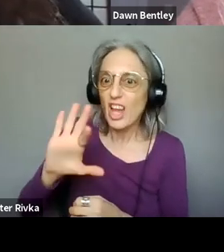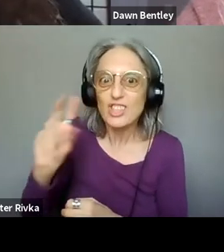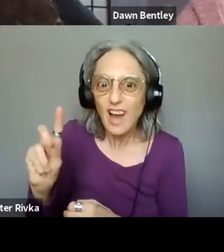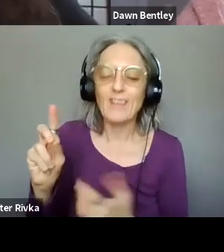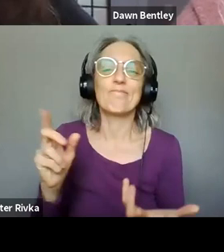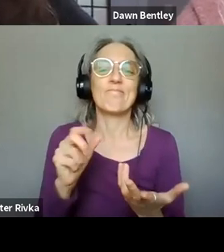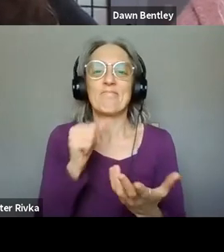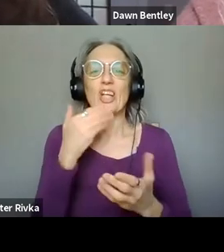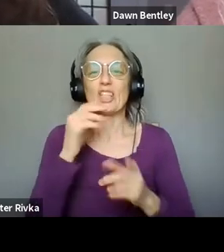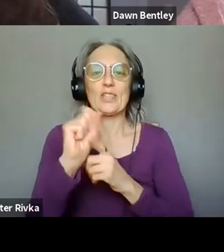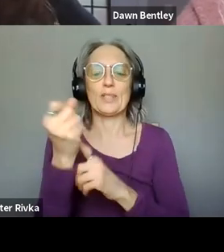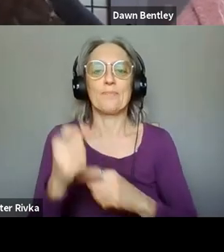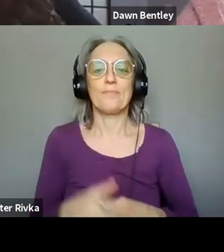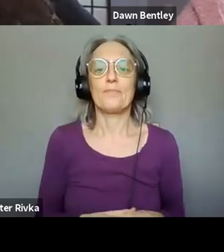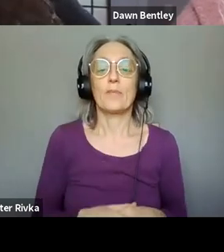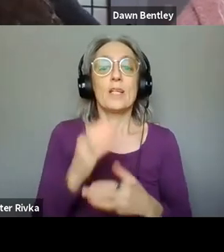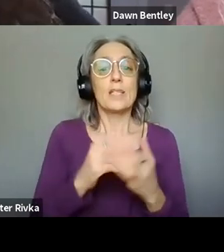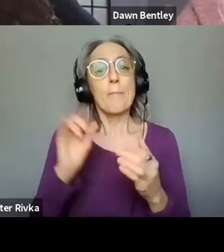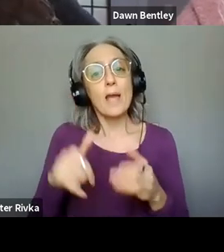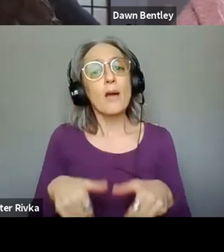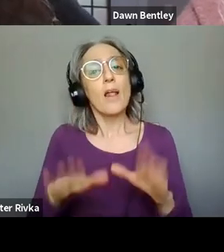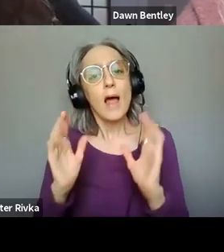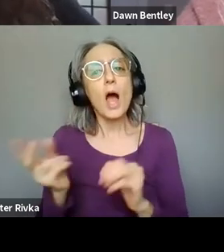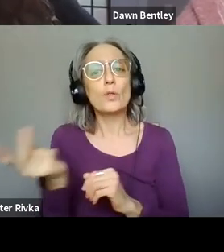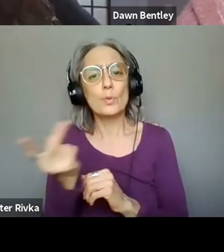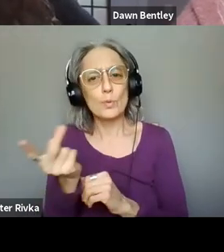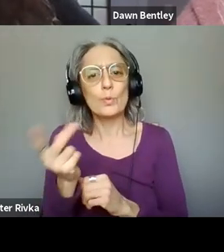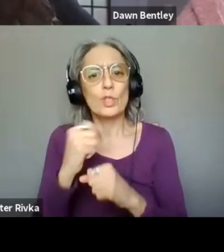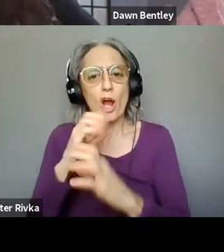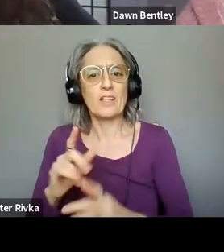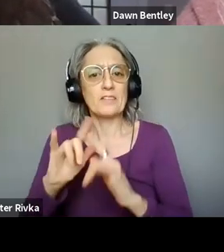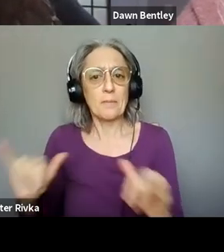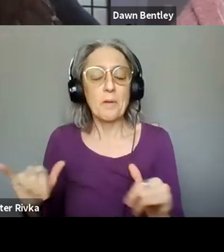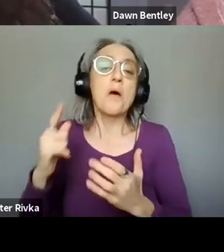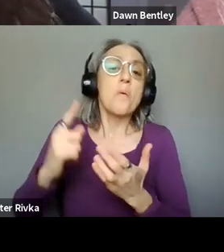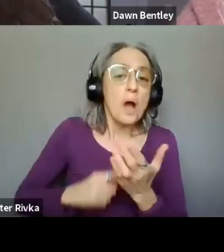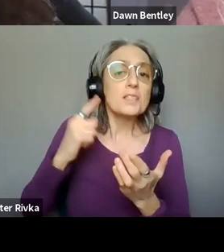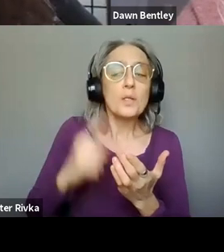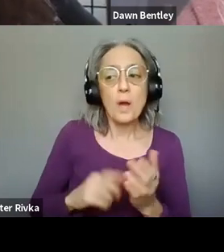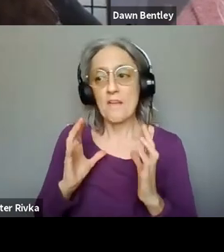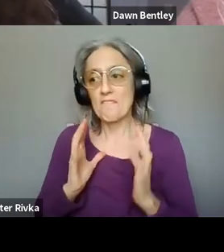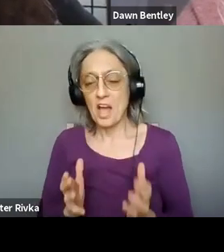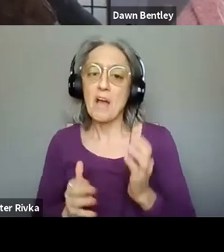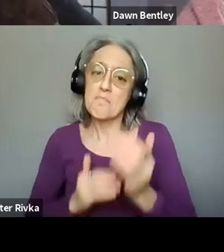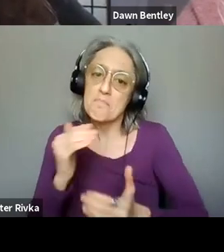some counties that do allow co-guardianships, and I have seen cases where co-guardianships were effective, but it's not something that I recommend to people